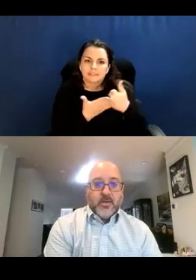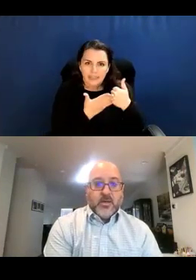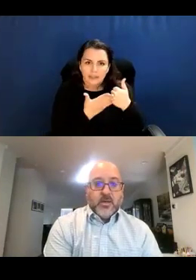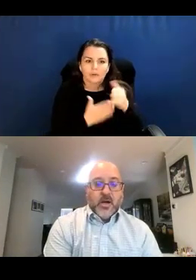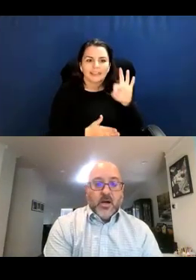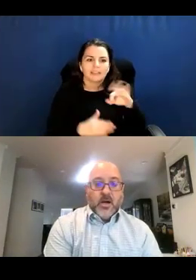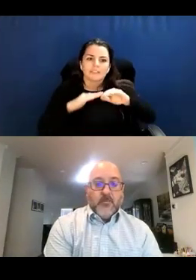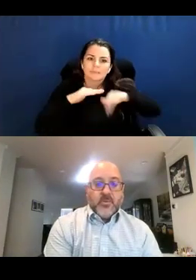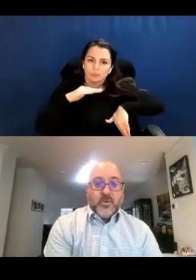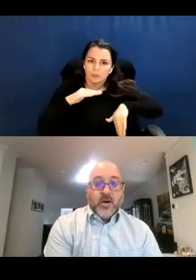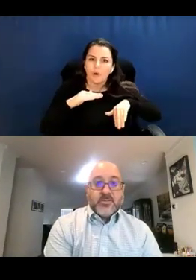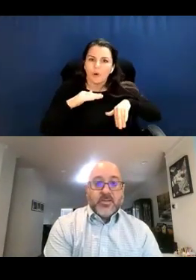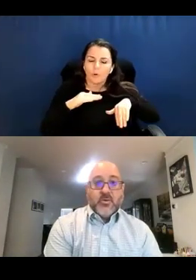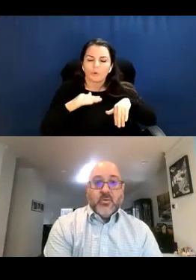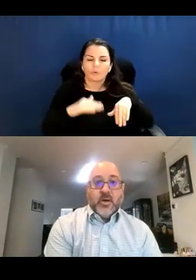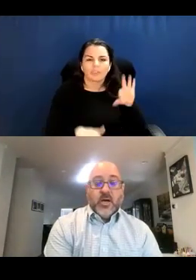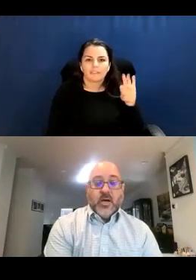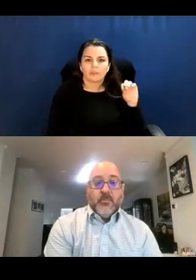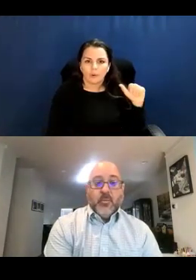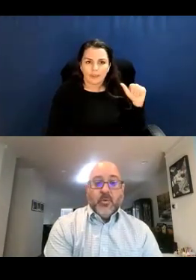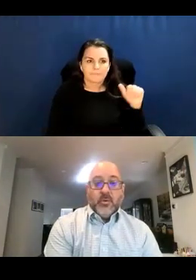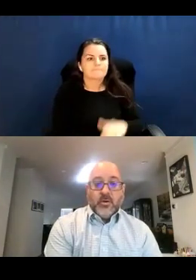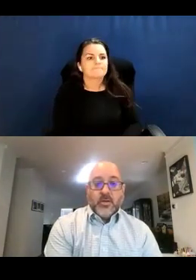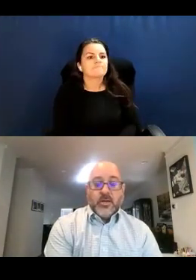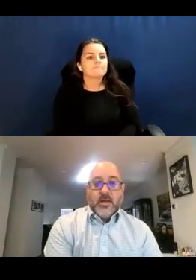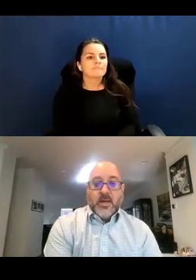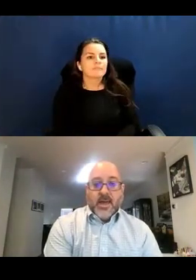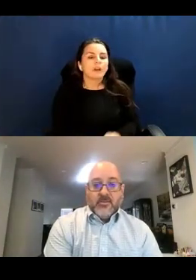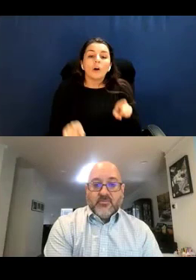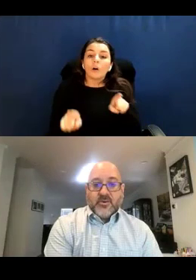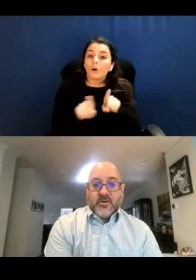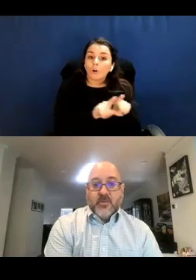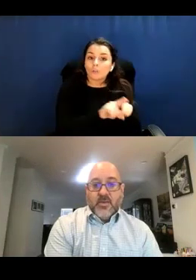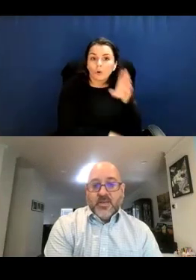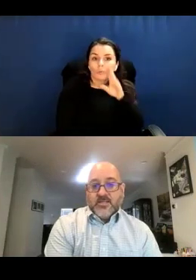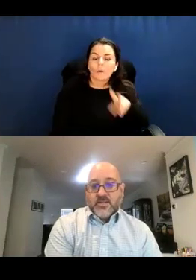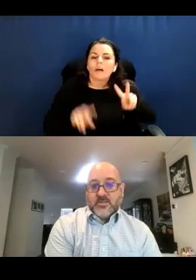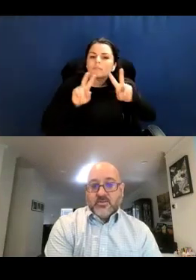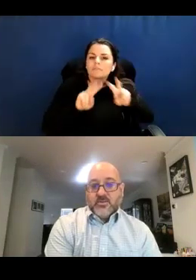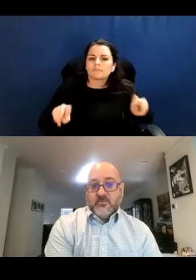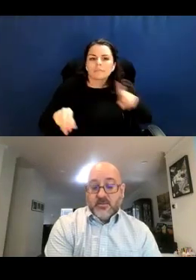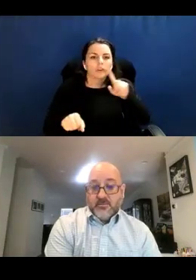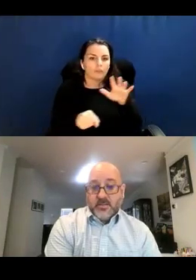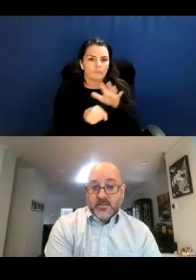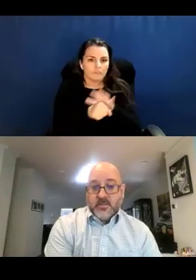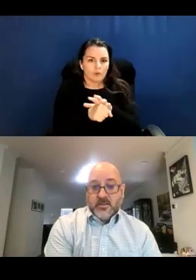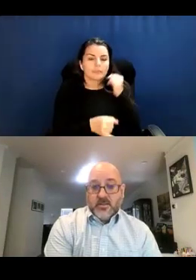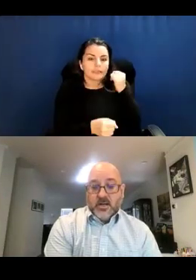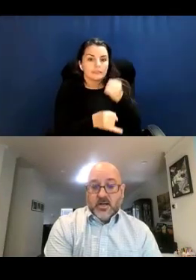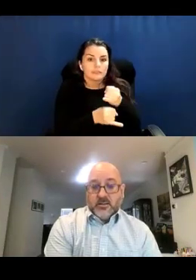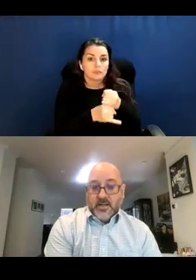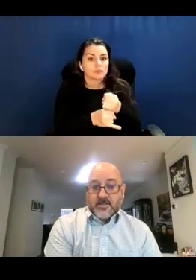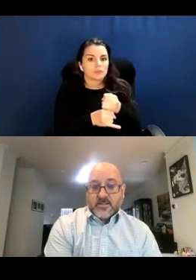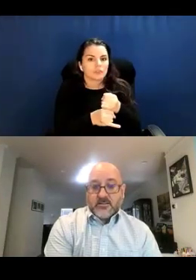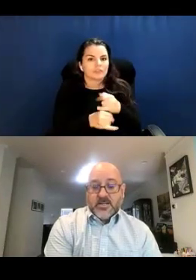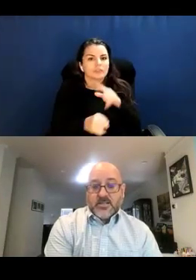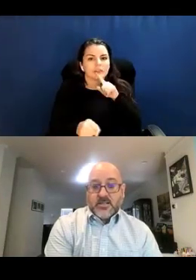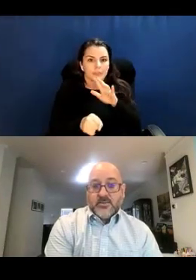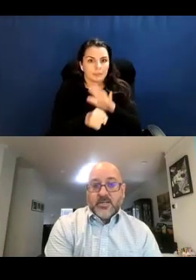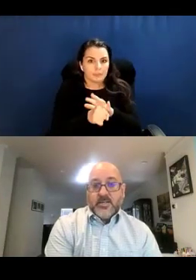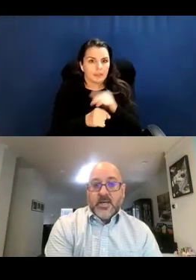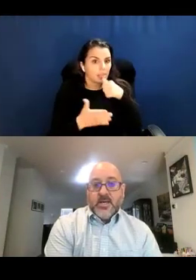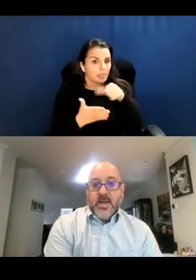FOA. We also will look and confirm that the institutional commitment letter